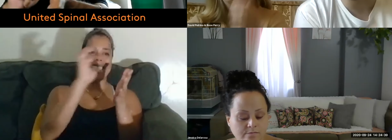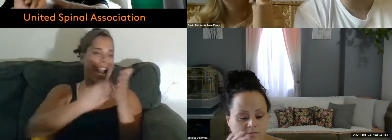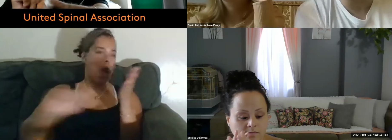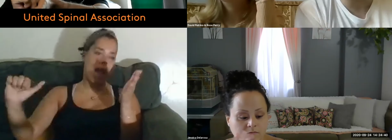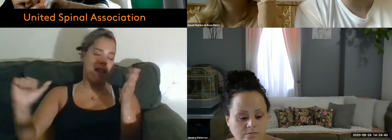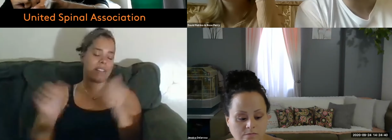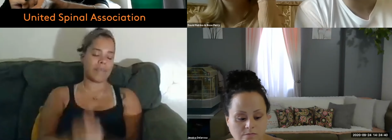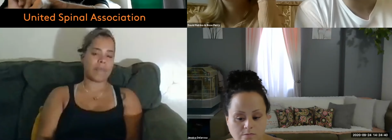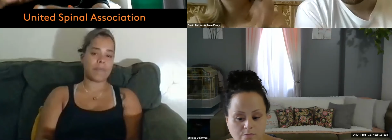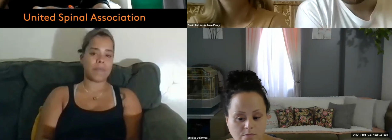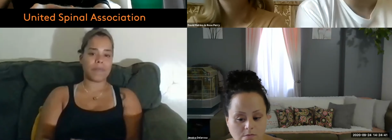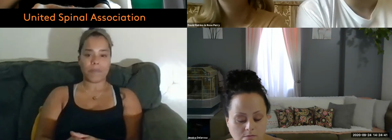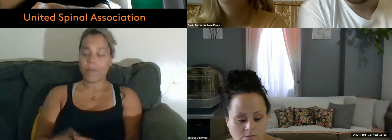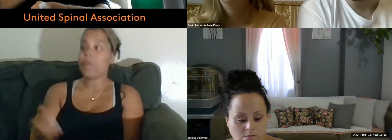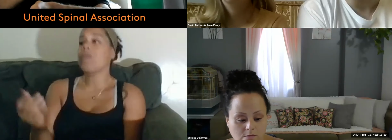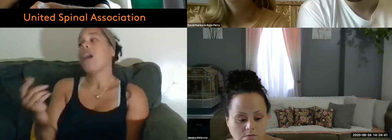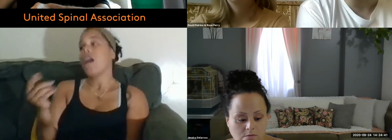fortunate in New York City.